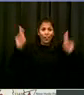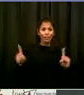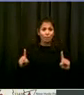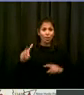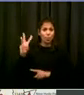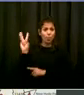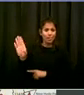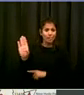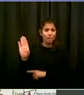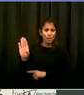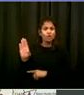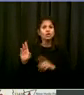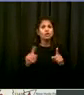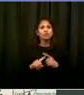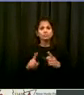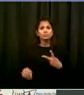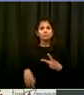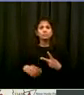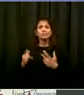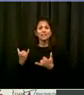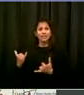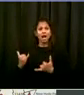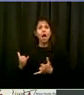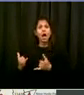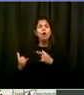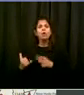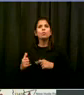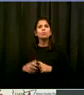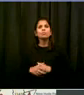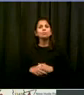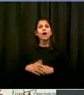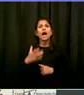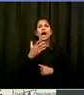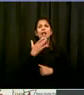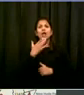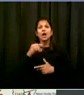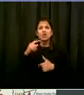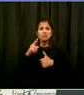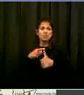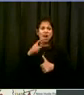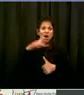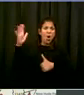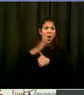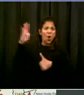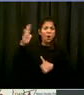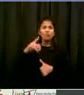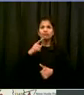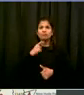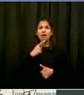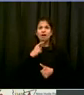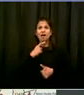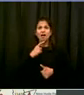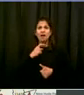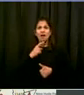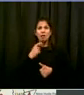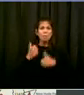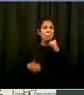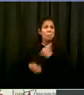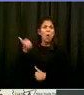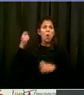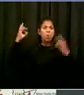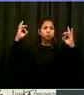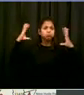zones, these are areas with the biggest problem. And it is crucial in those areas that non-essential businesses be closed. This is very much